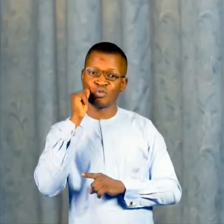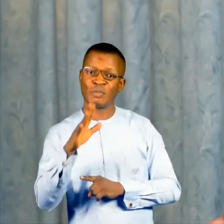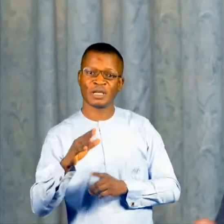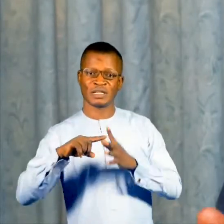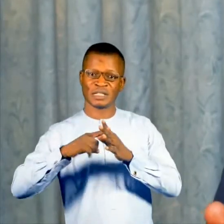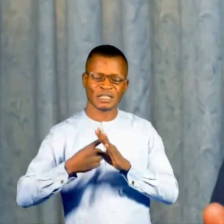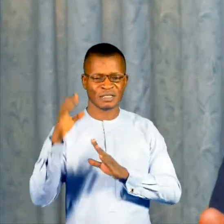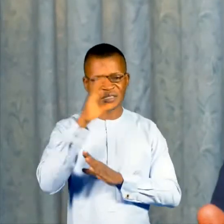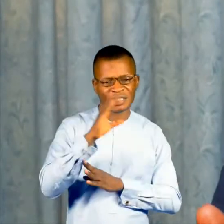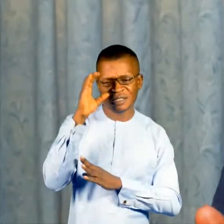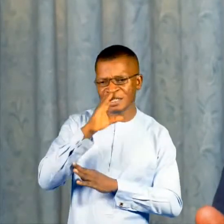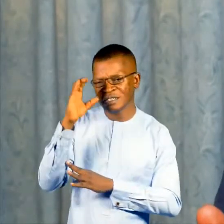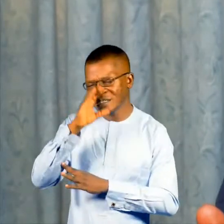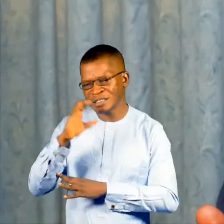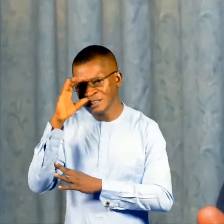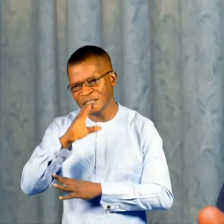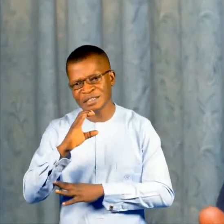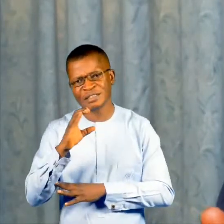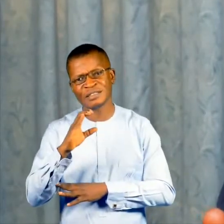When these women started looking for them,